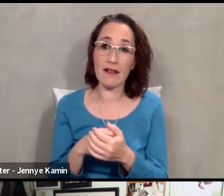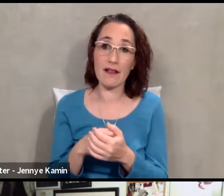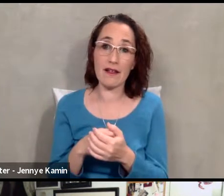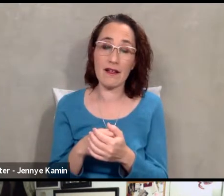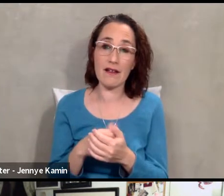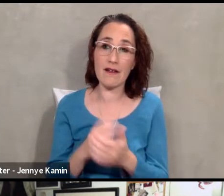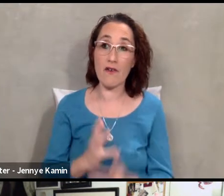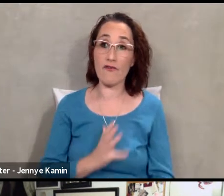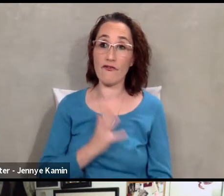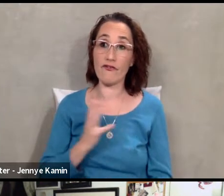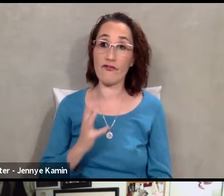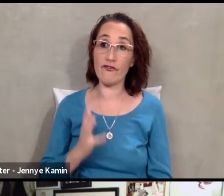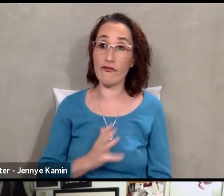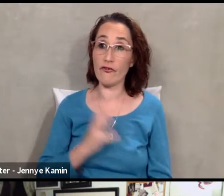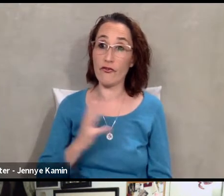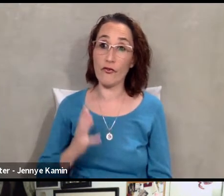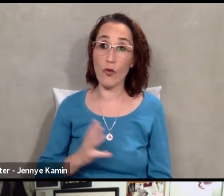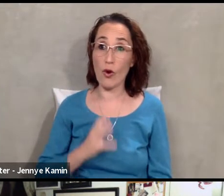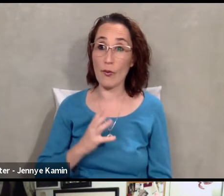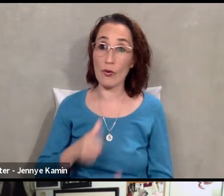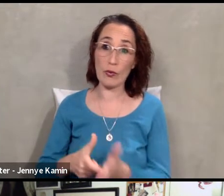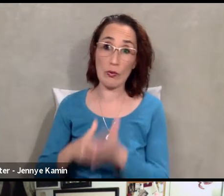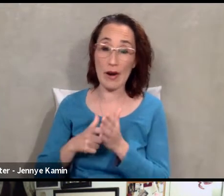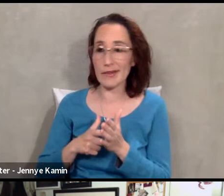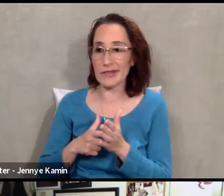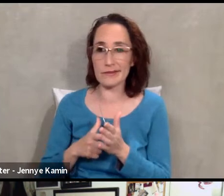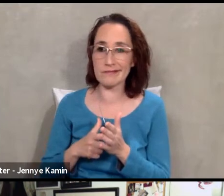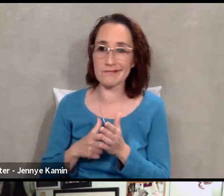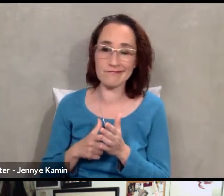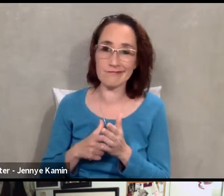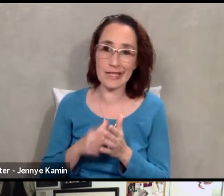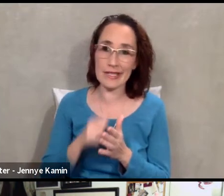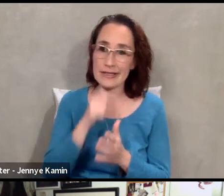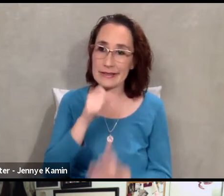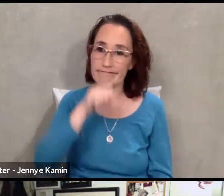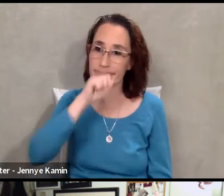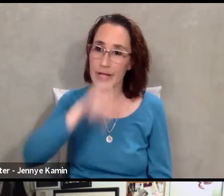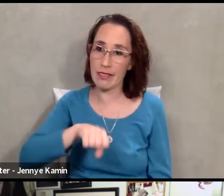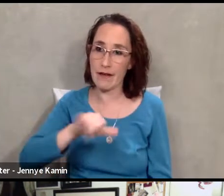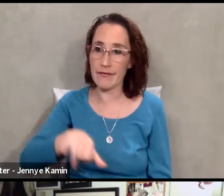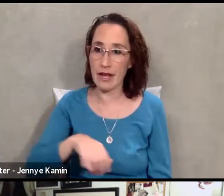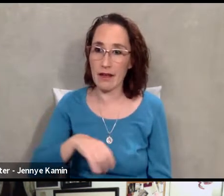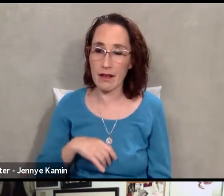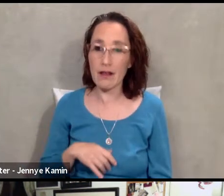formal considerations. I have my own, but